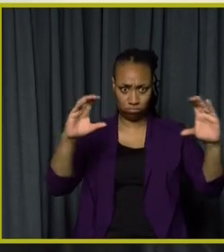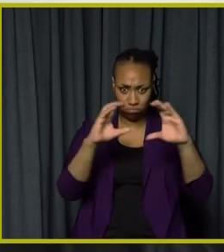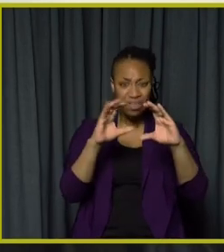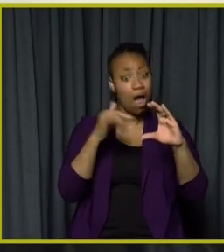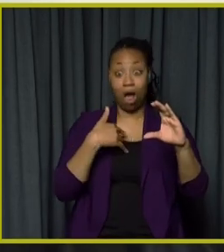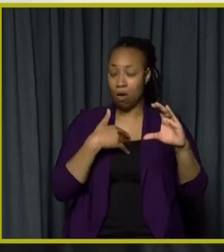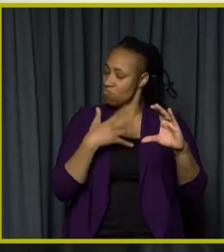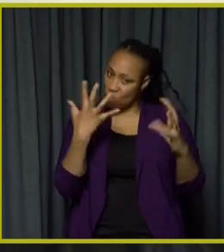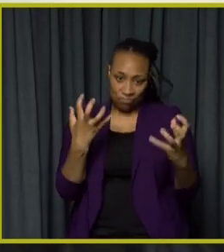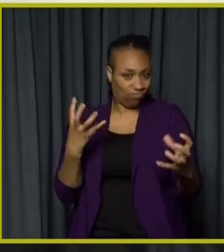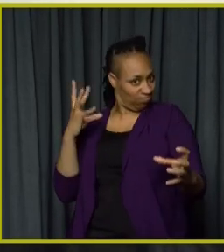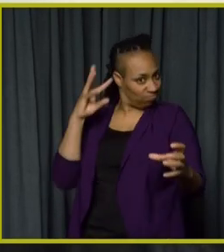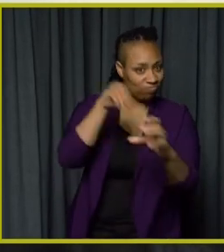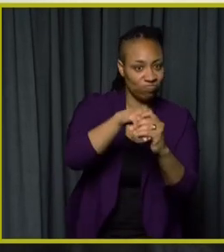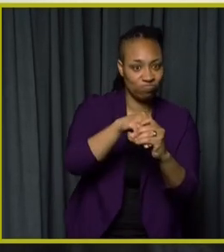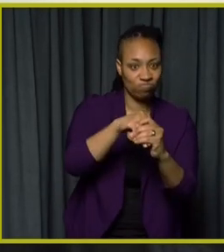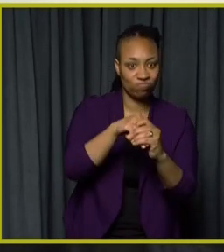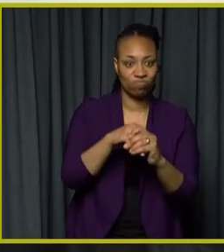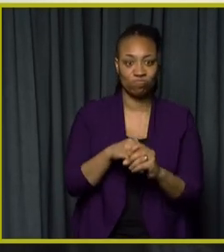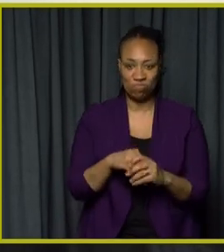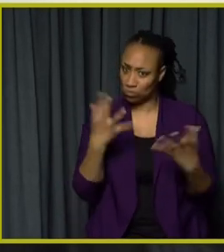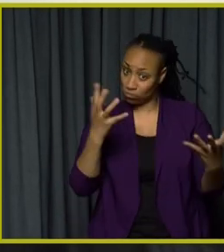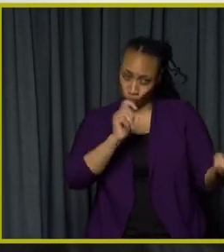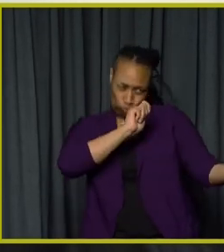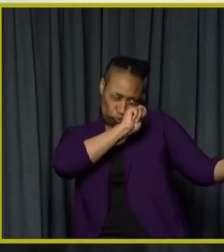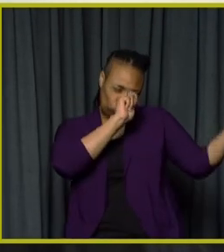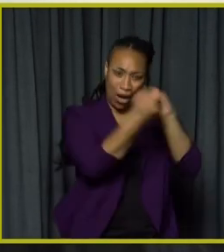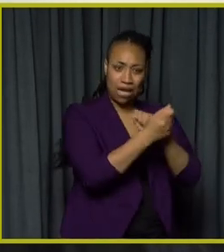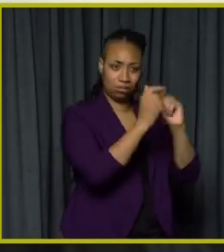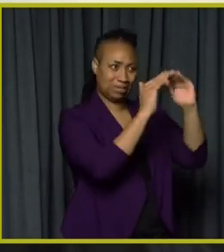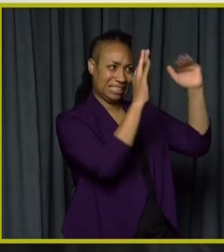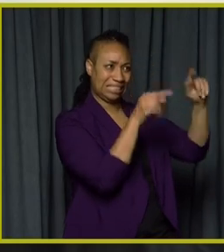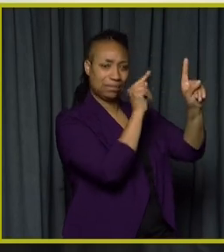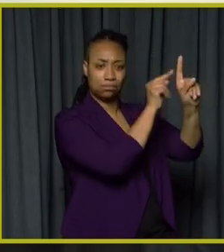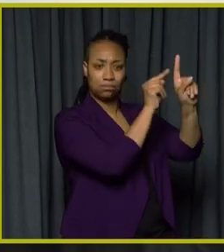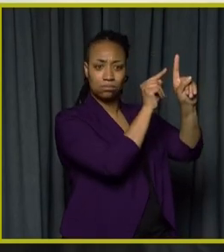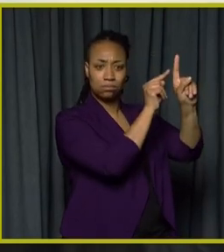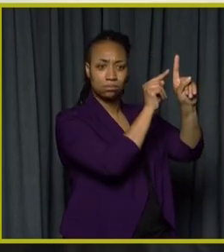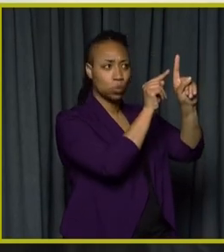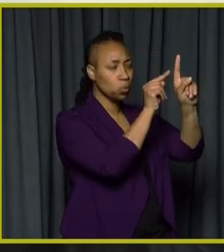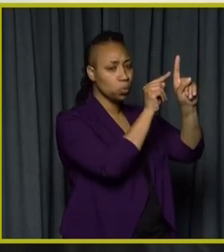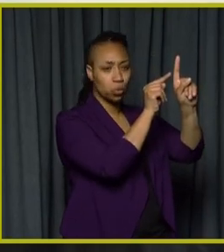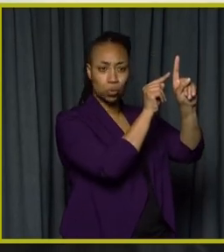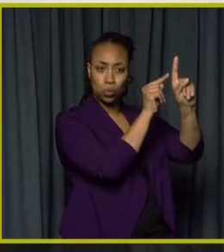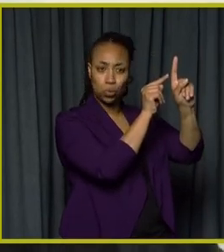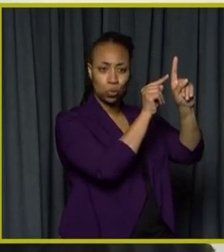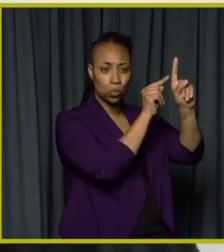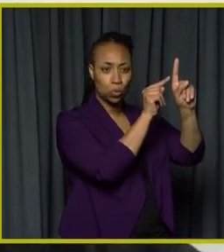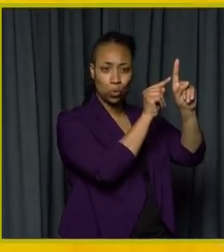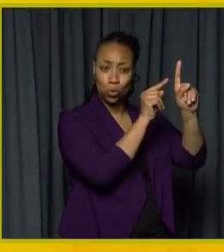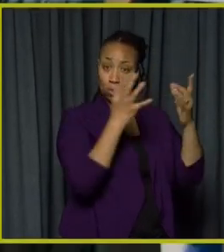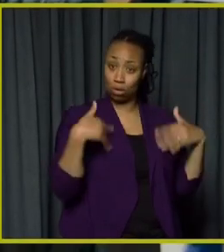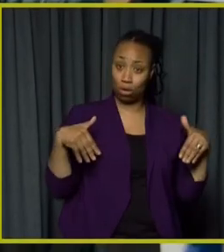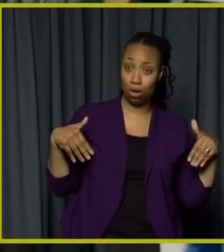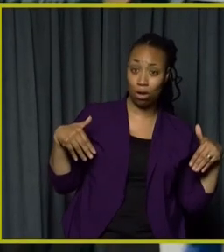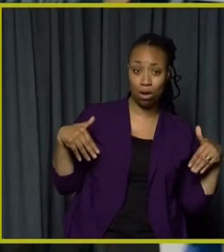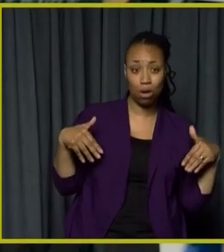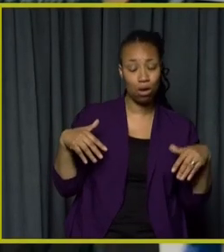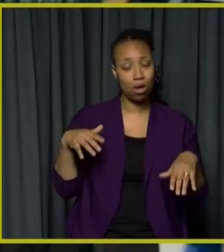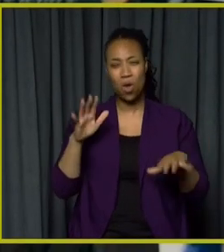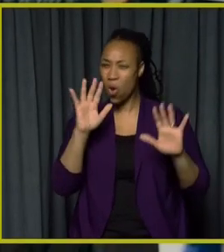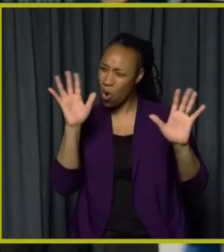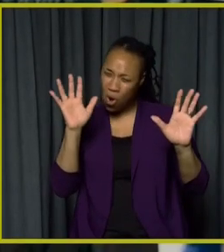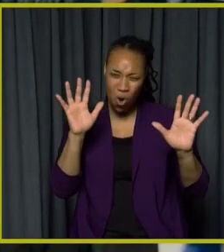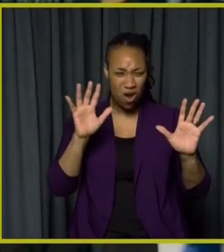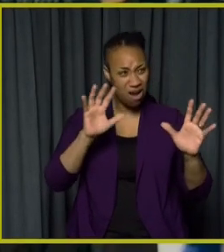why we are organizing to change the narrative, and we won't be silent anymore.